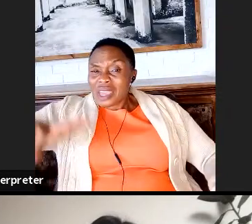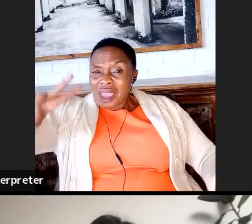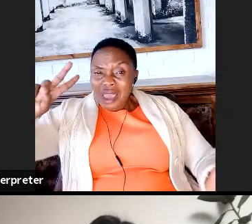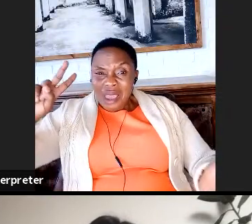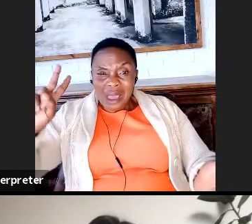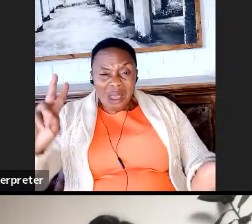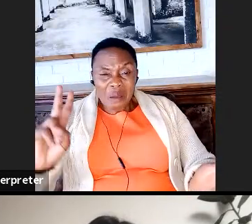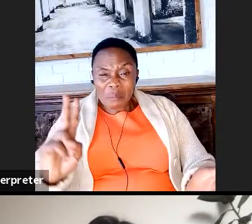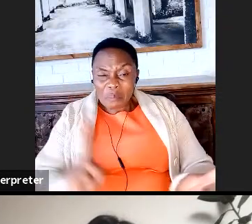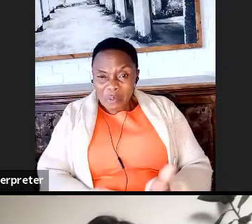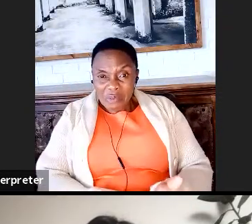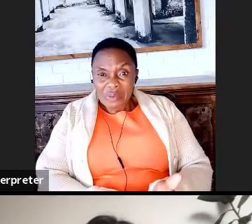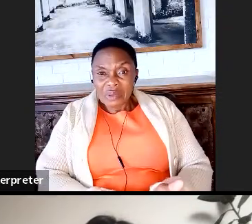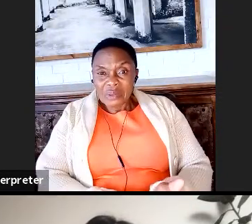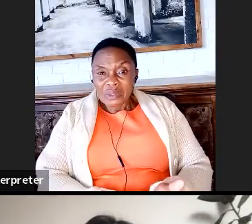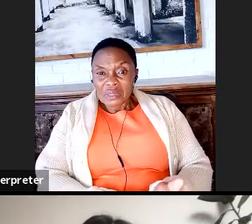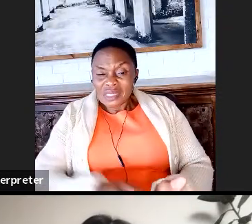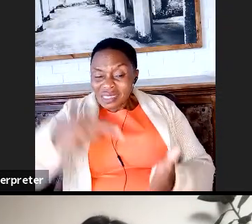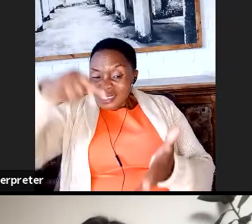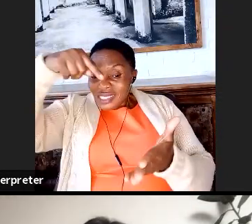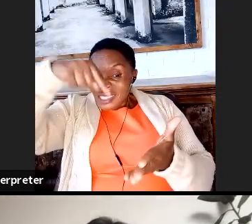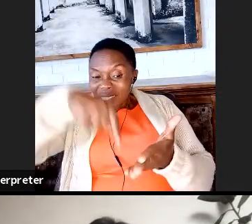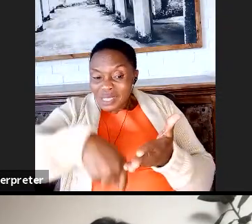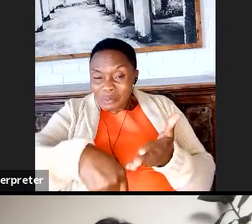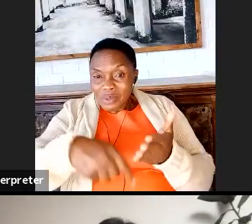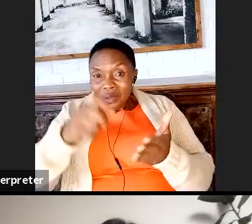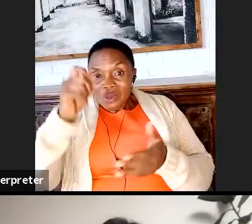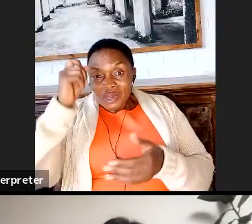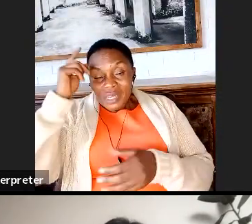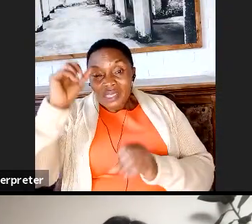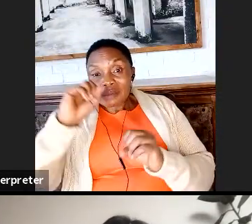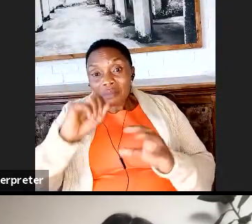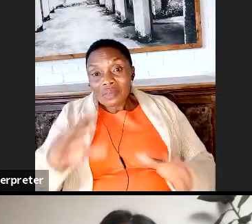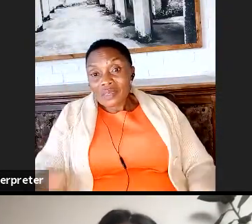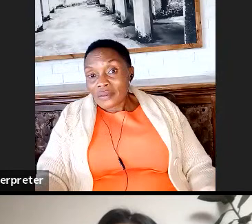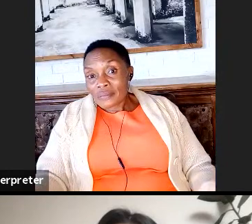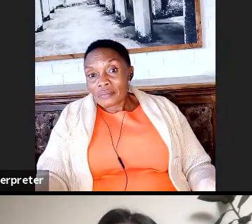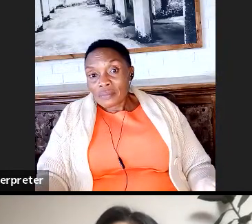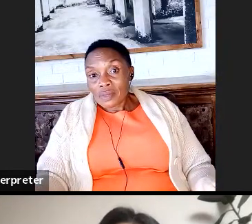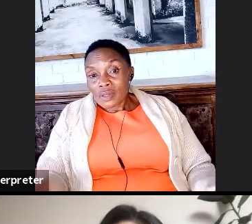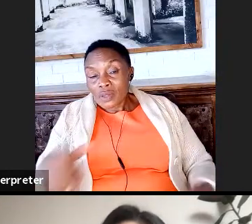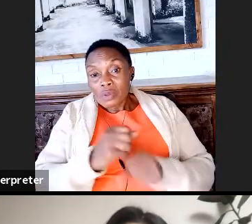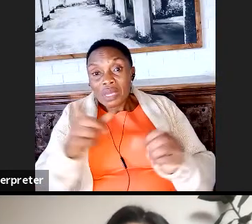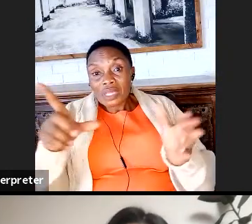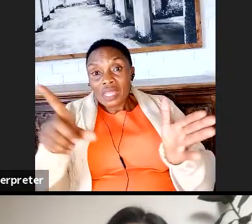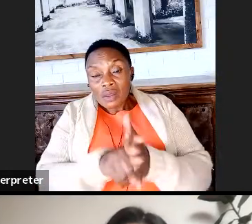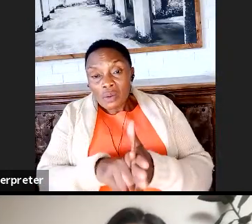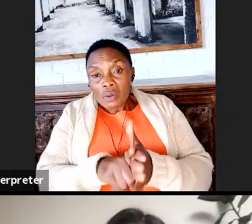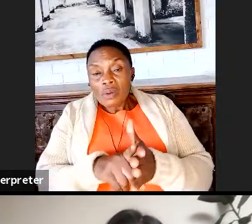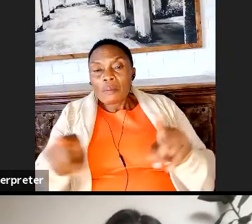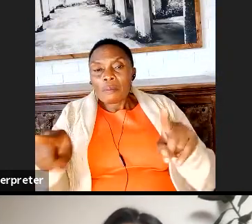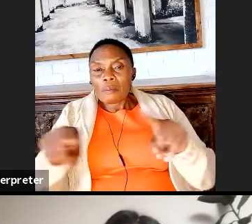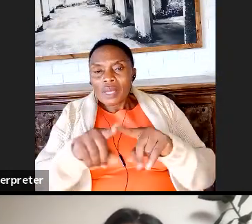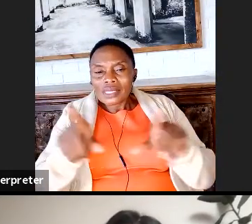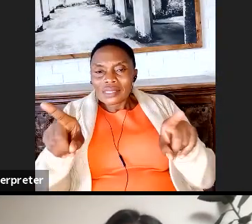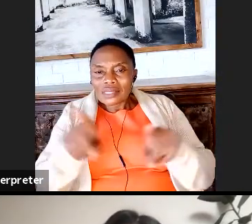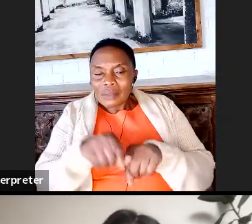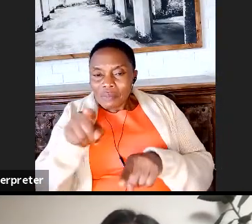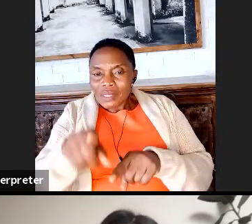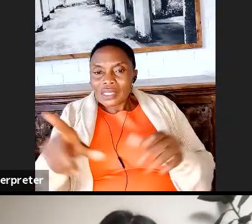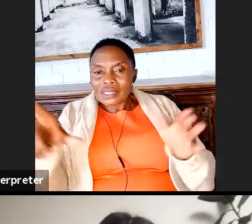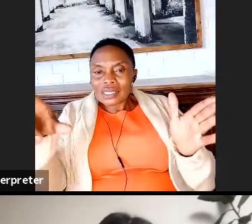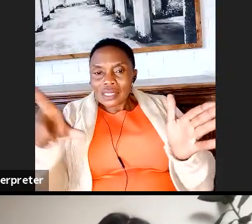of implication it will have for you as a lawmaker, but also this is how it will be